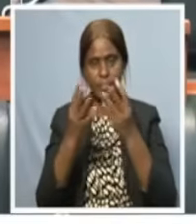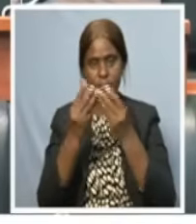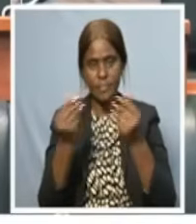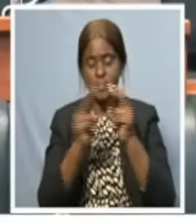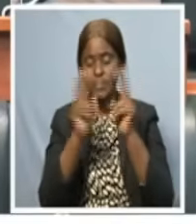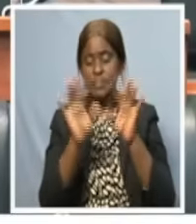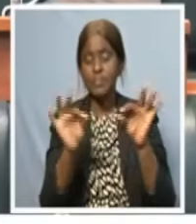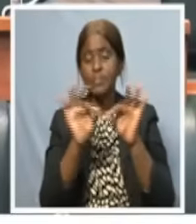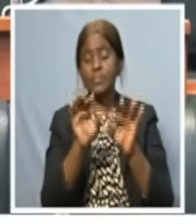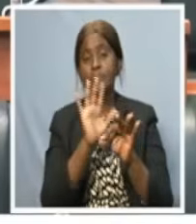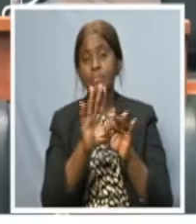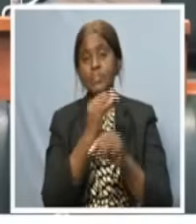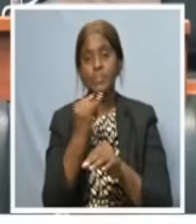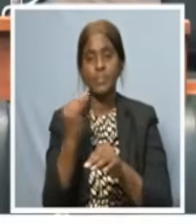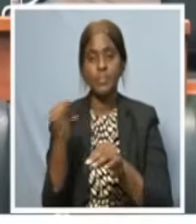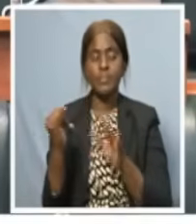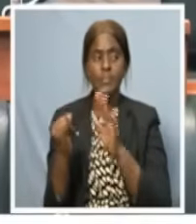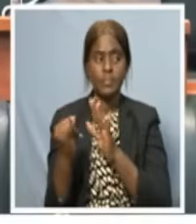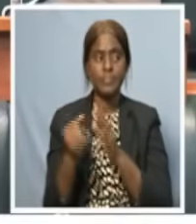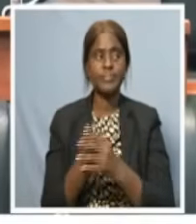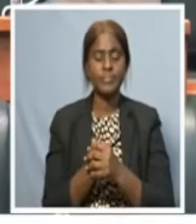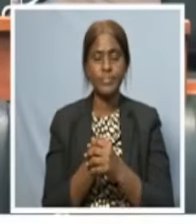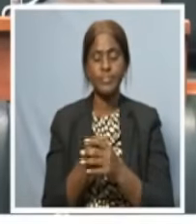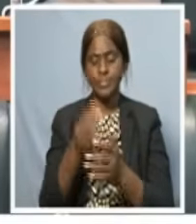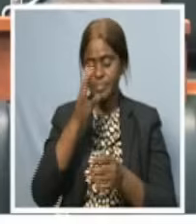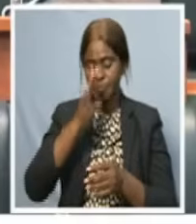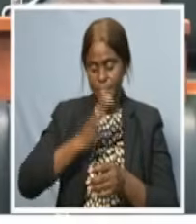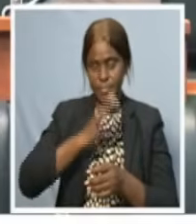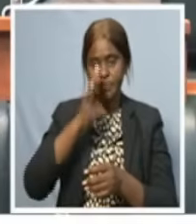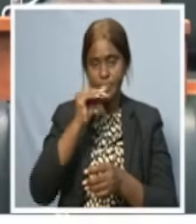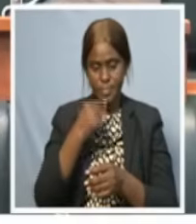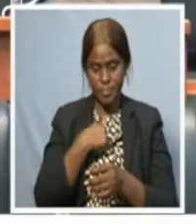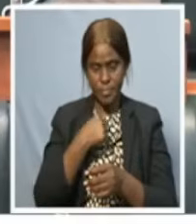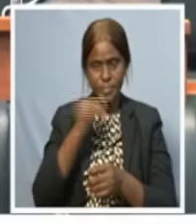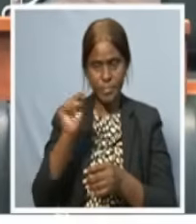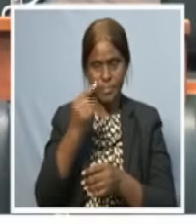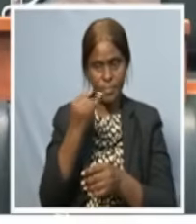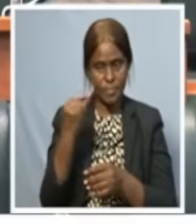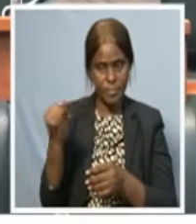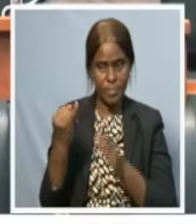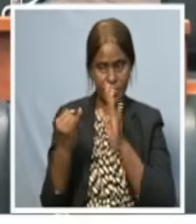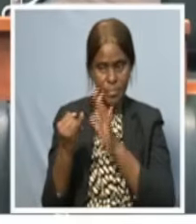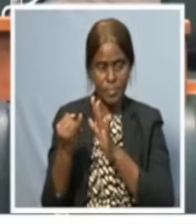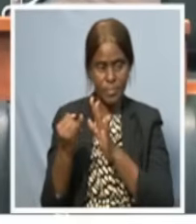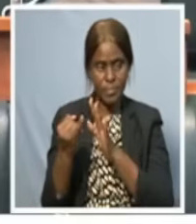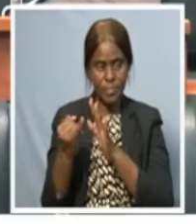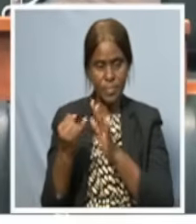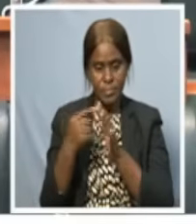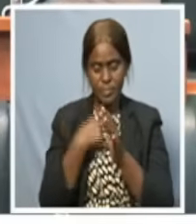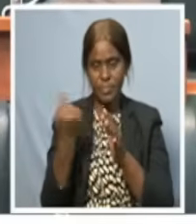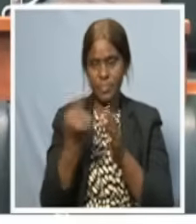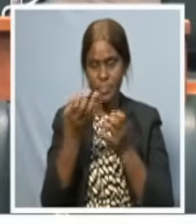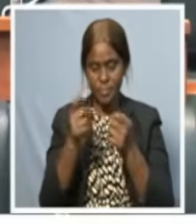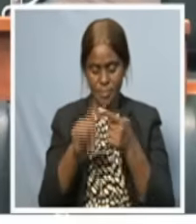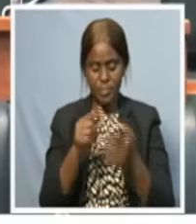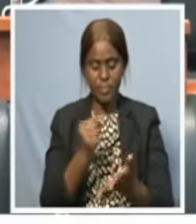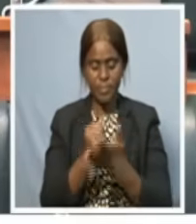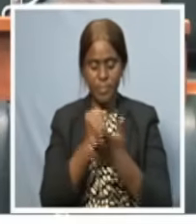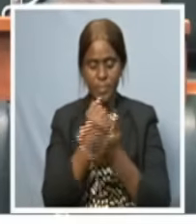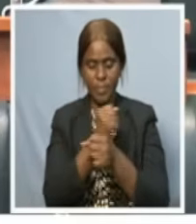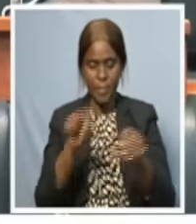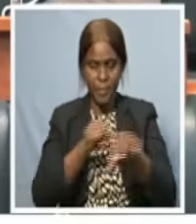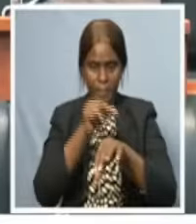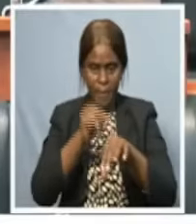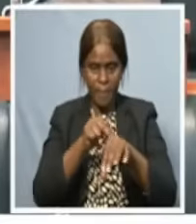few critical issues. Madam Speaker, the first issue that I would like to address is